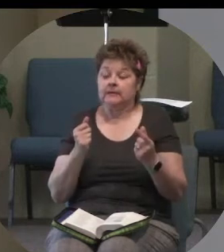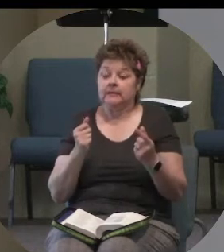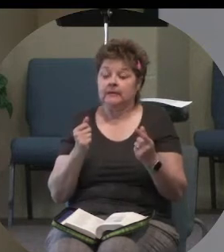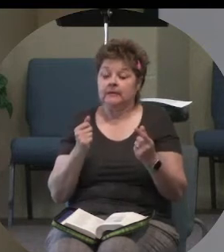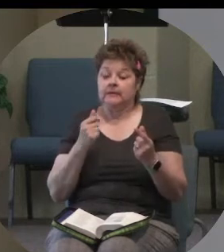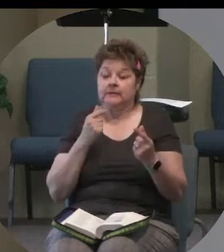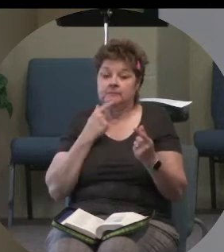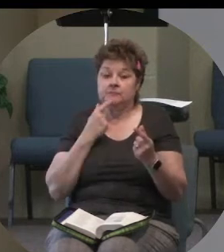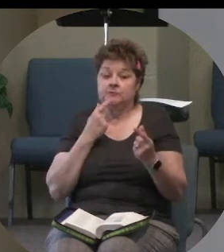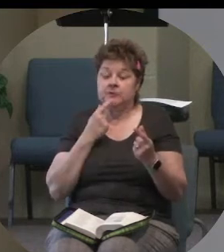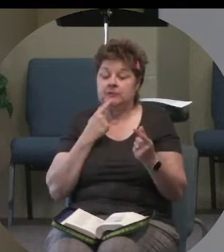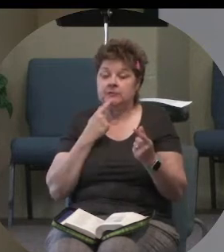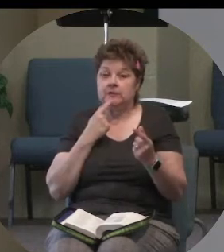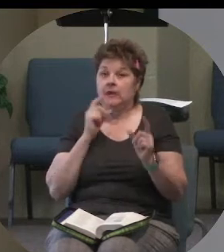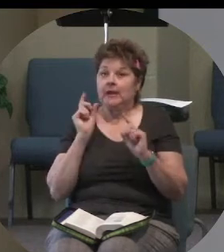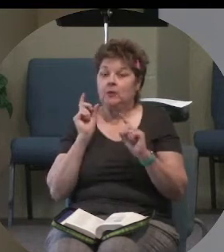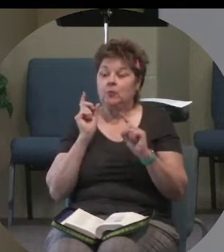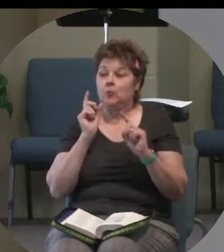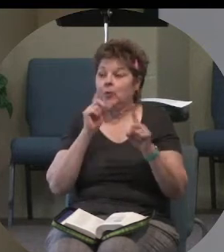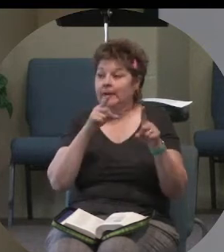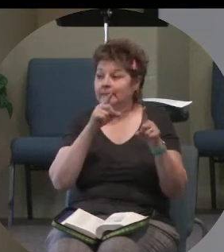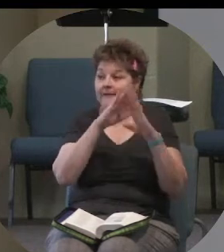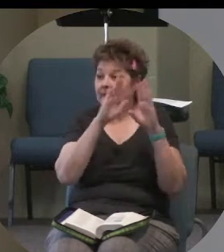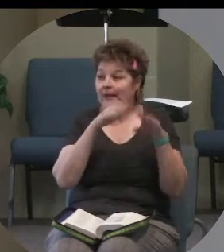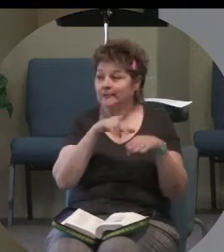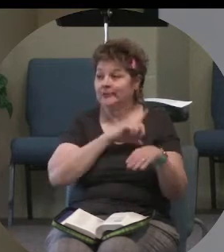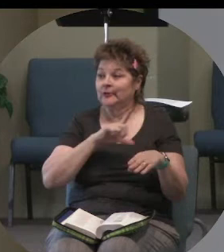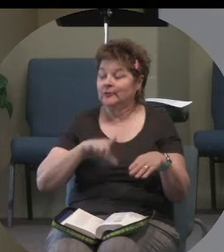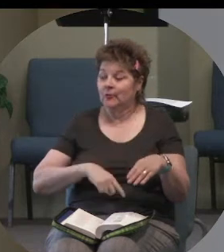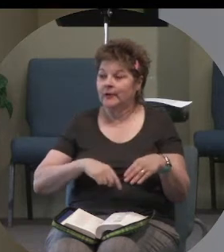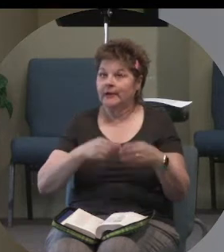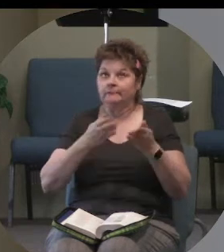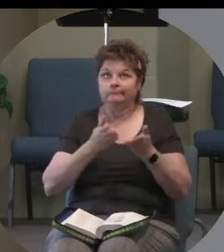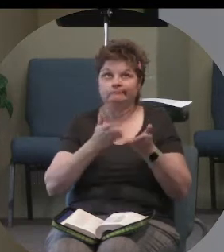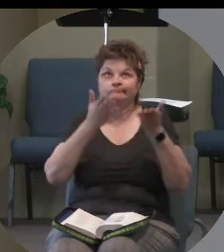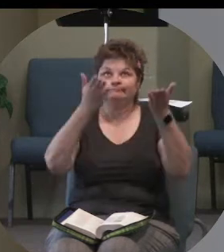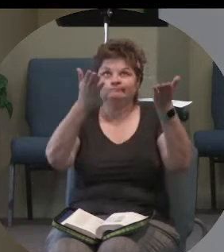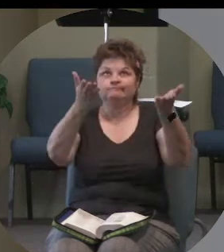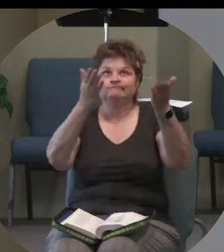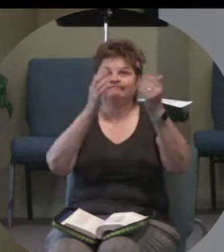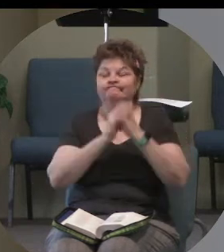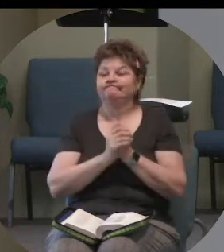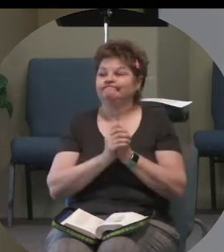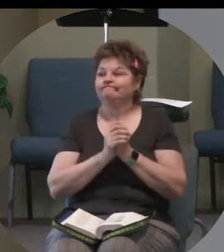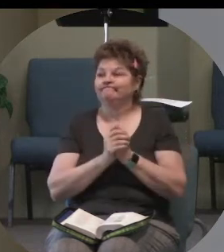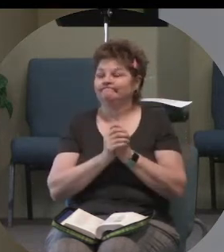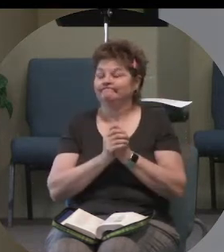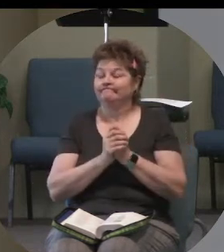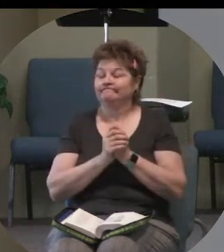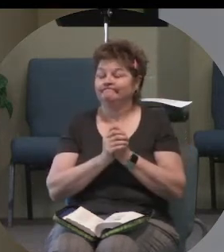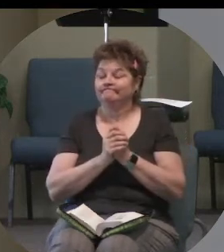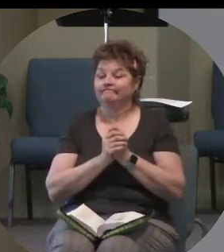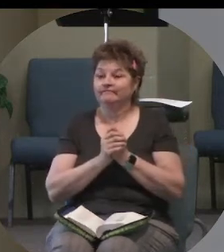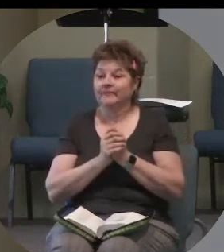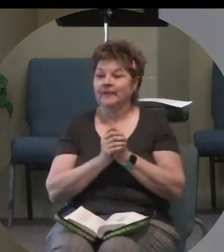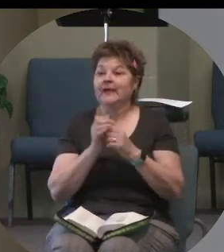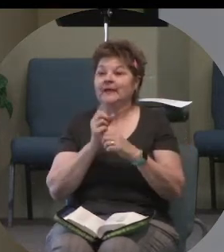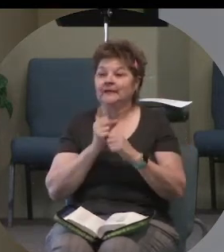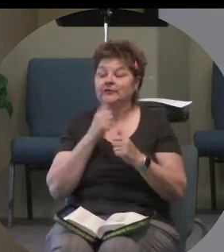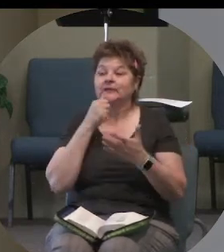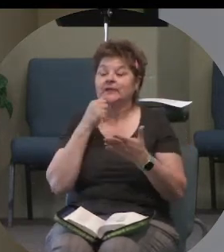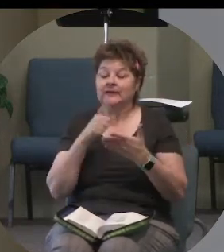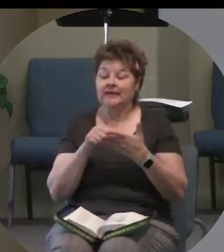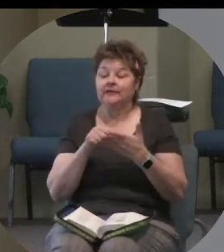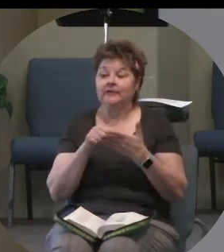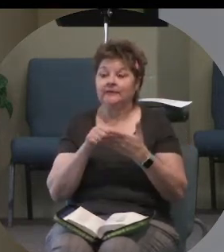it says, and Hezekiah went to the house of the Lord and spread it before the Lord. He took the letter, he